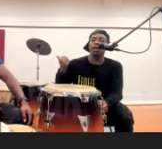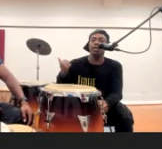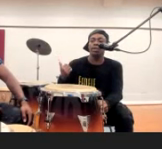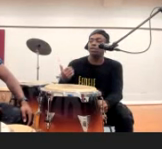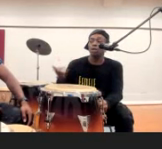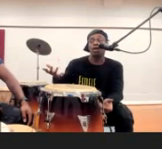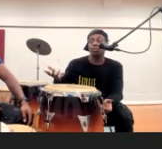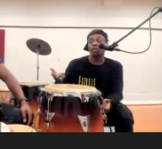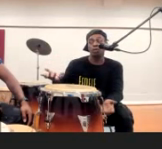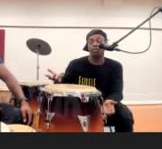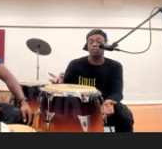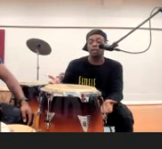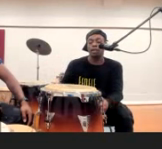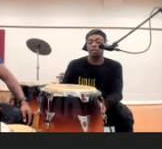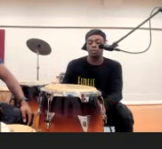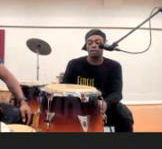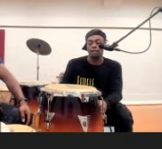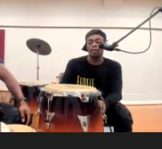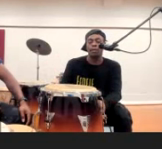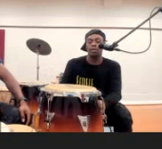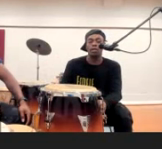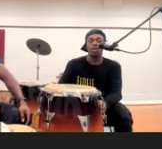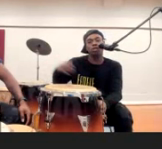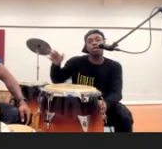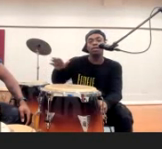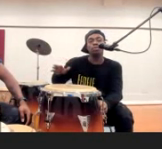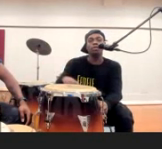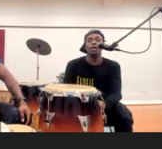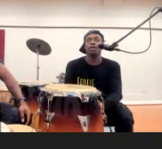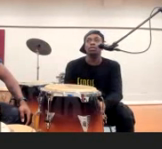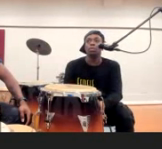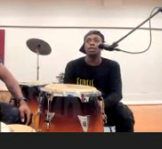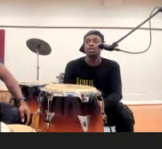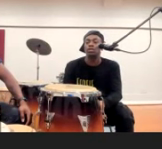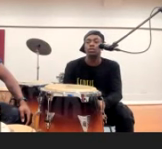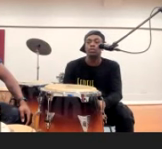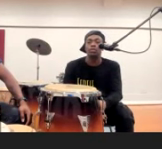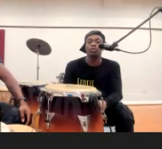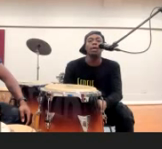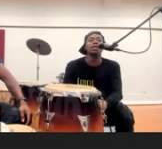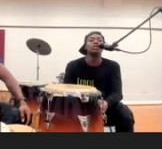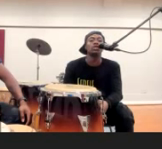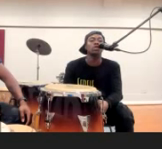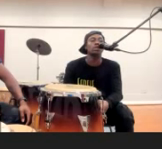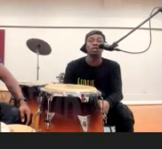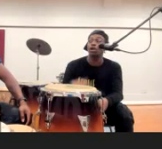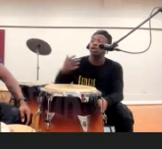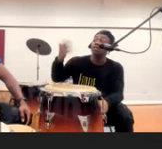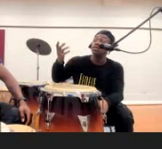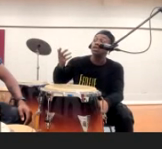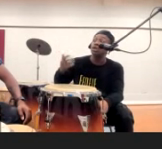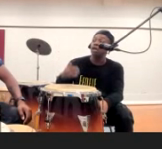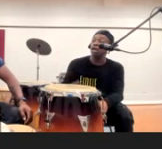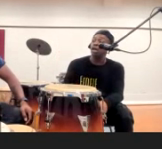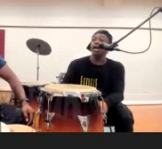and the body player or the conga player, whoever's playing at the time, man. He'll just let them pretty rock out by themselves for the remainder of the song until he calls